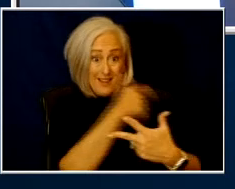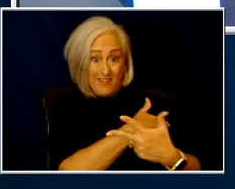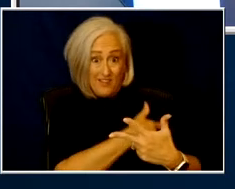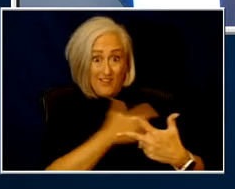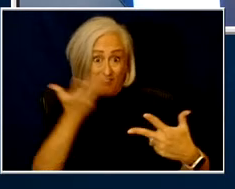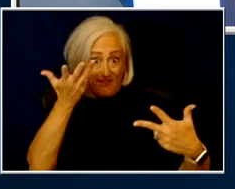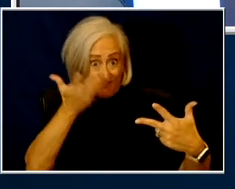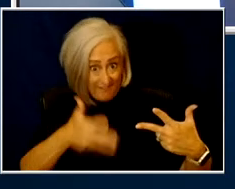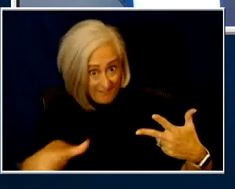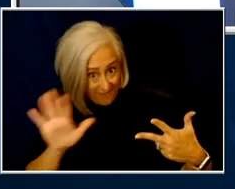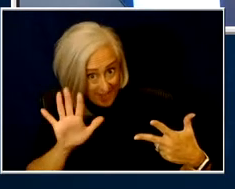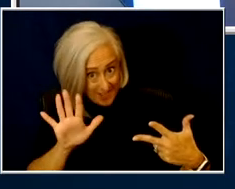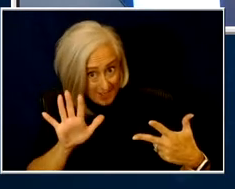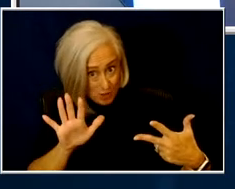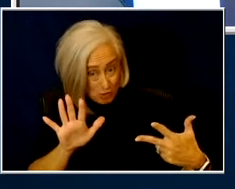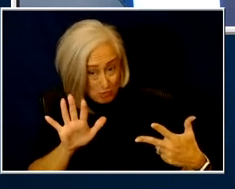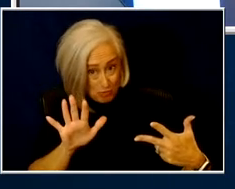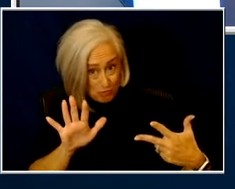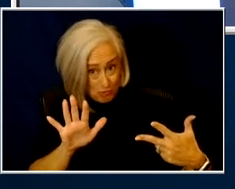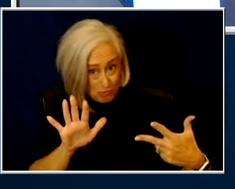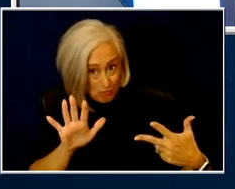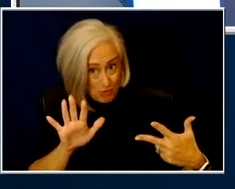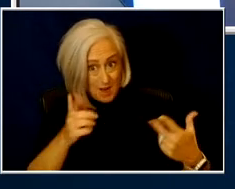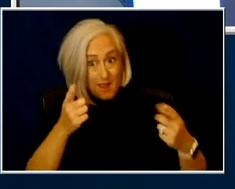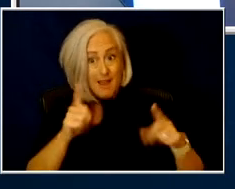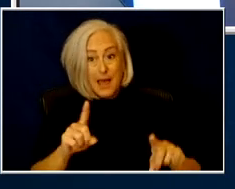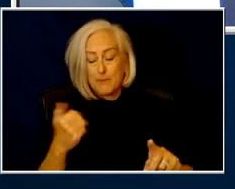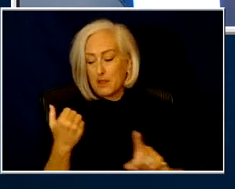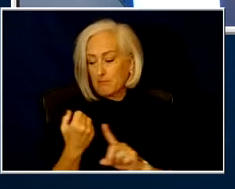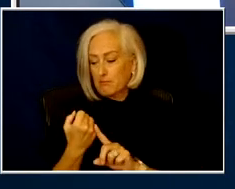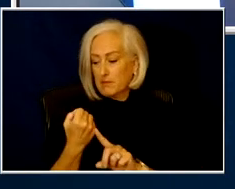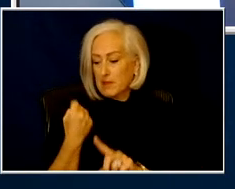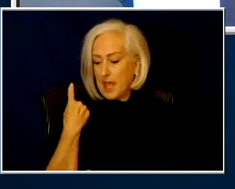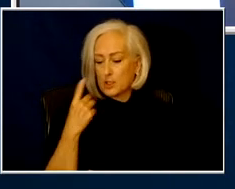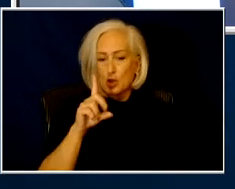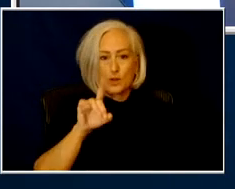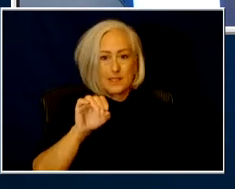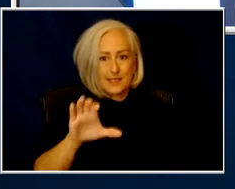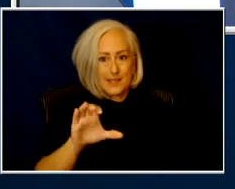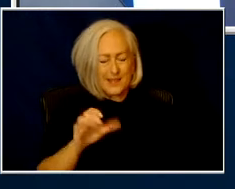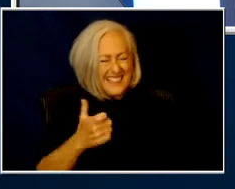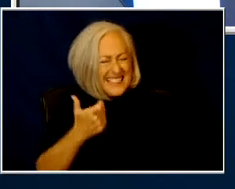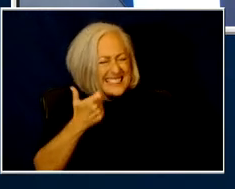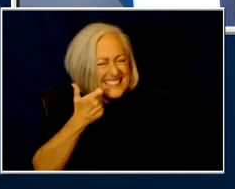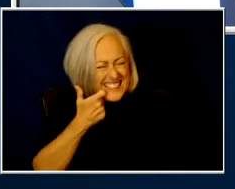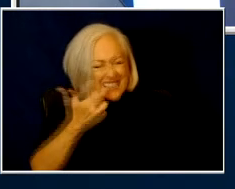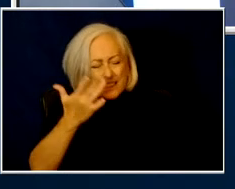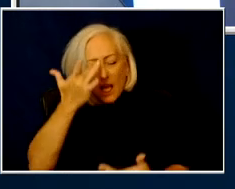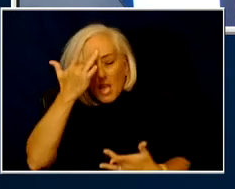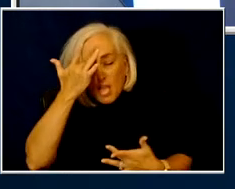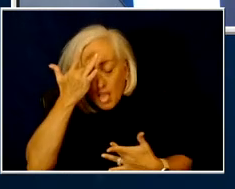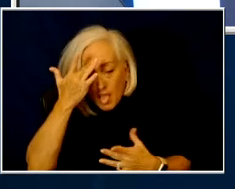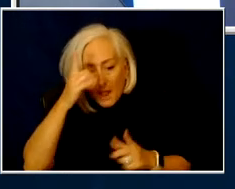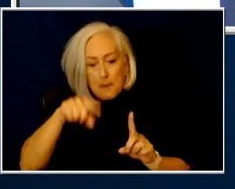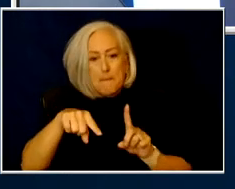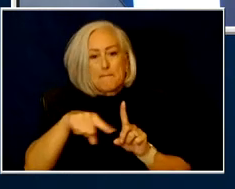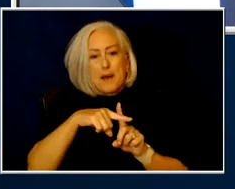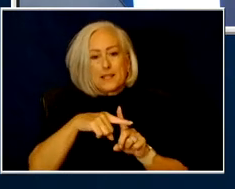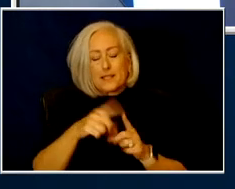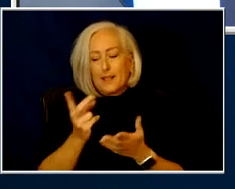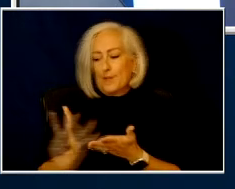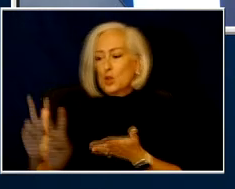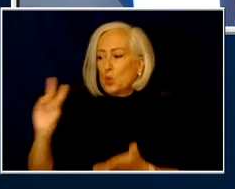um last December so about a year ago just tested positive for the first time two weeks ago and now I'm symptom free